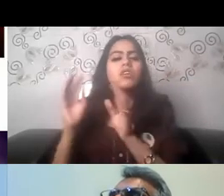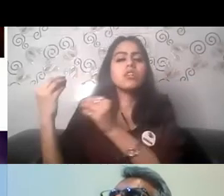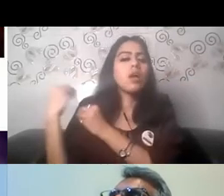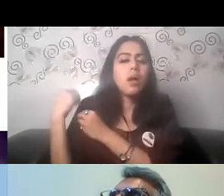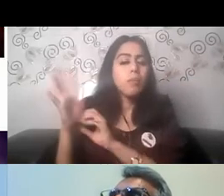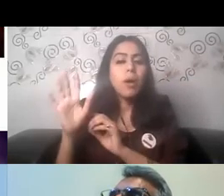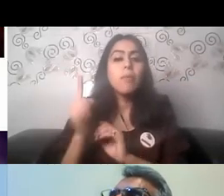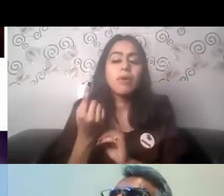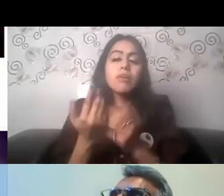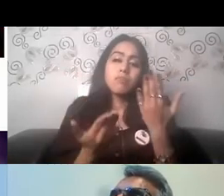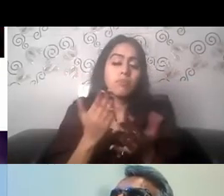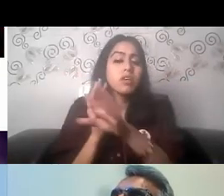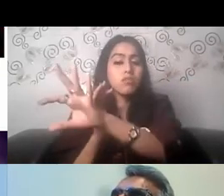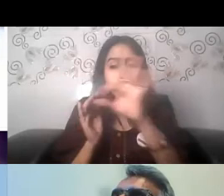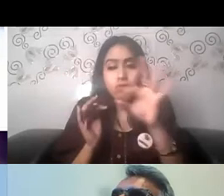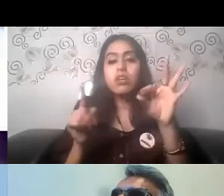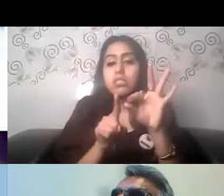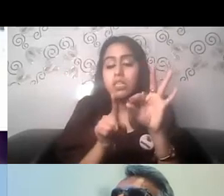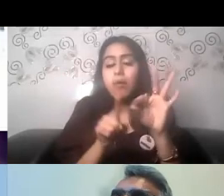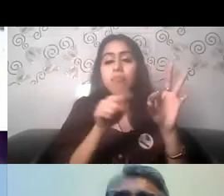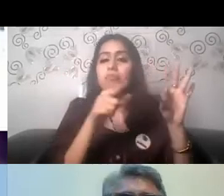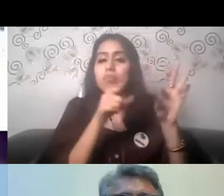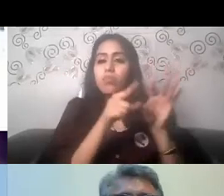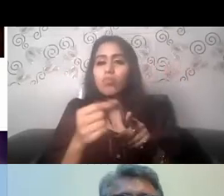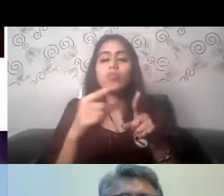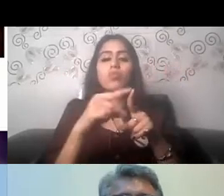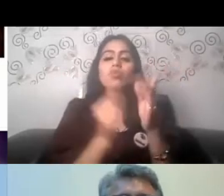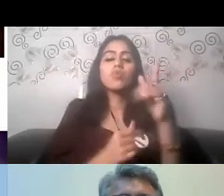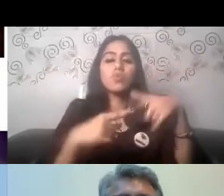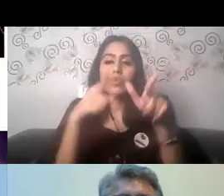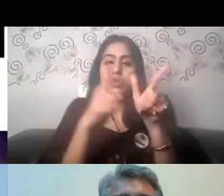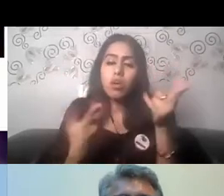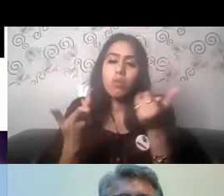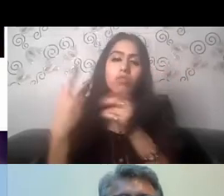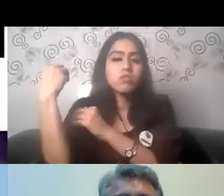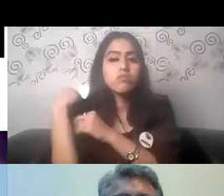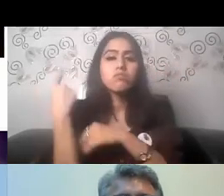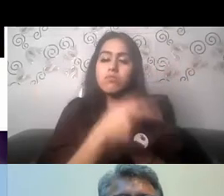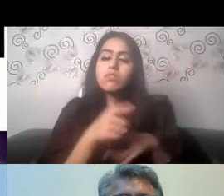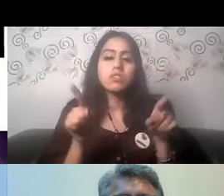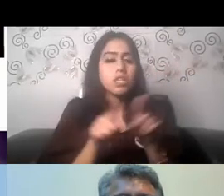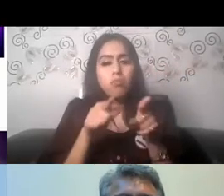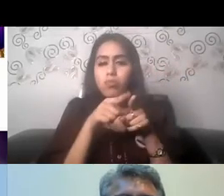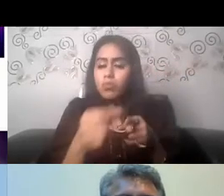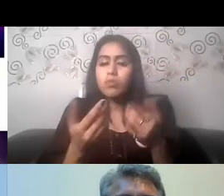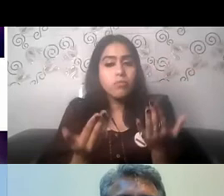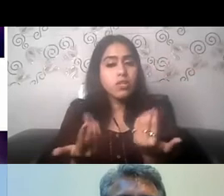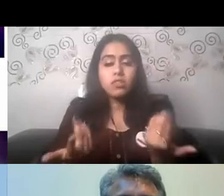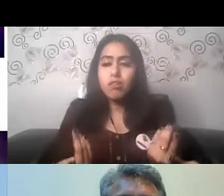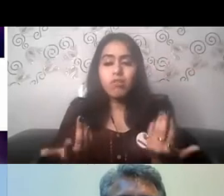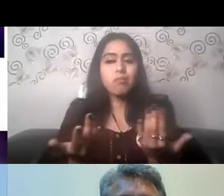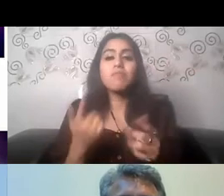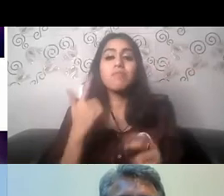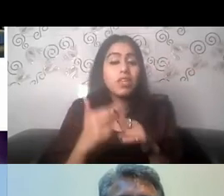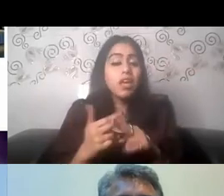a disabled person or somebody acquires an impairment? Once they are, even if they're already working with you, what